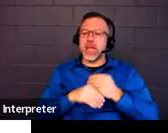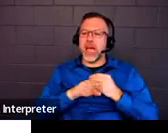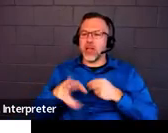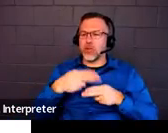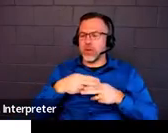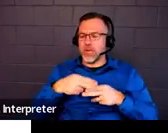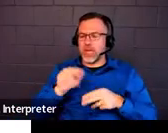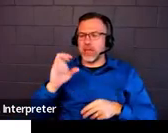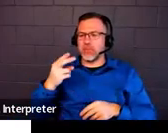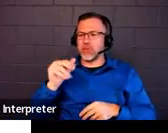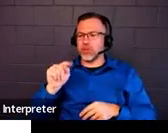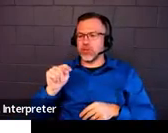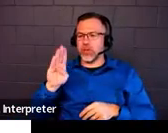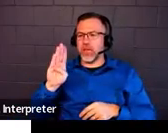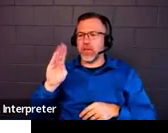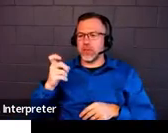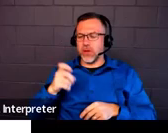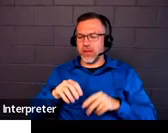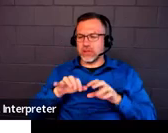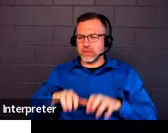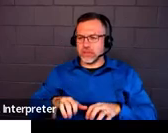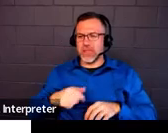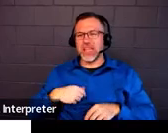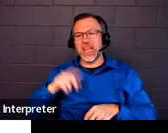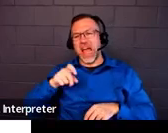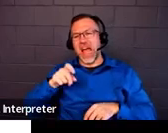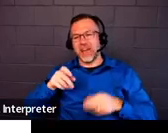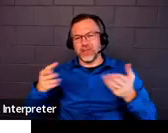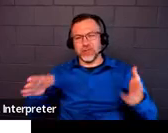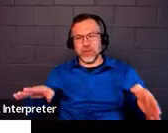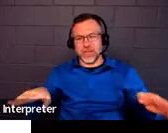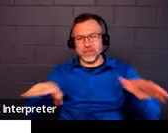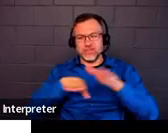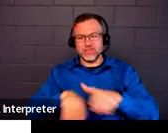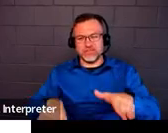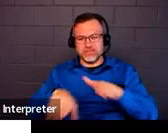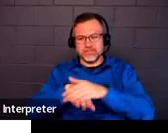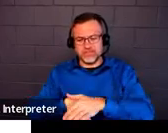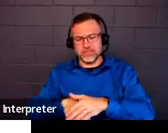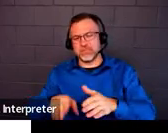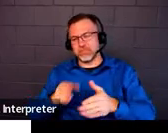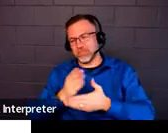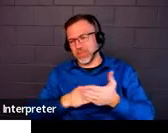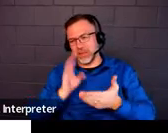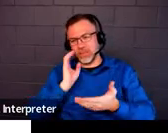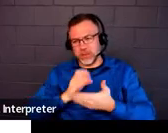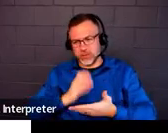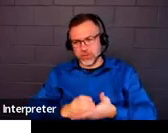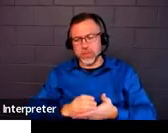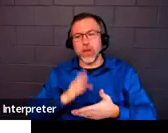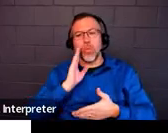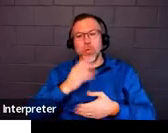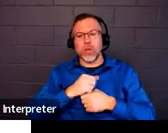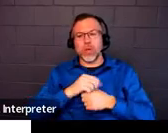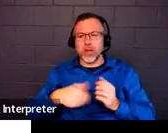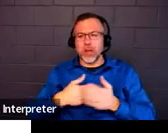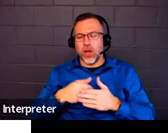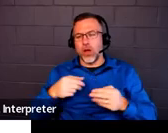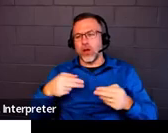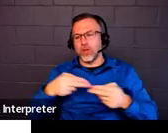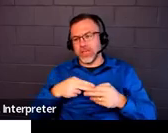I'll take a note of it. I'm going to have to combine a couple of things, so it might not be until tomorrow, but I'll get you all the slides together. Thank